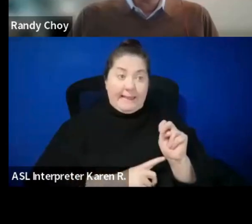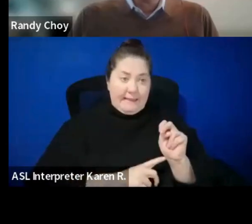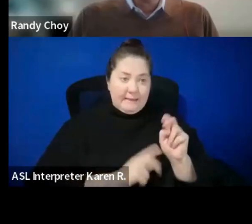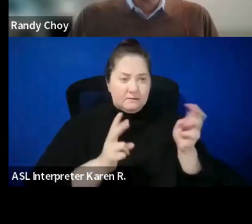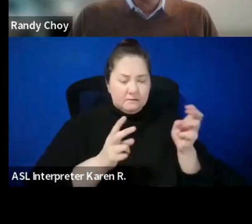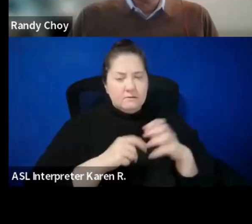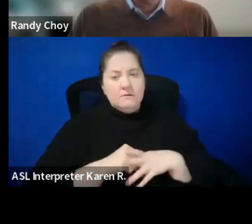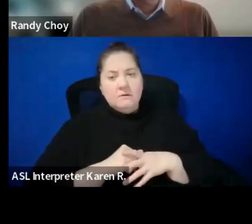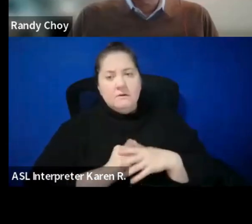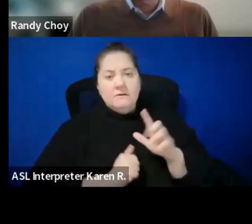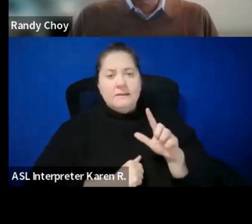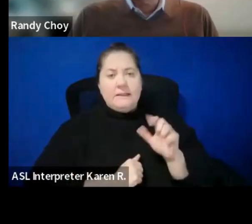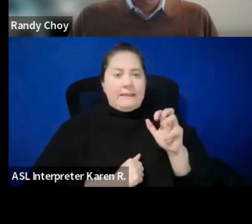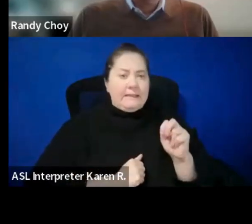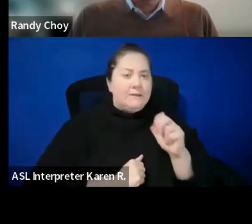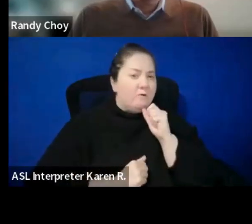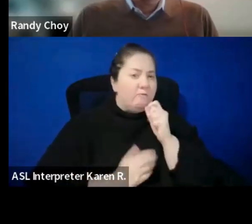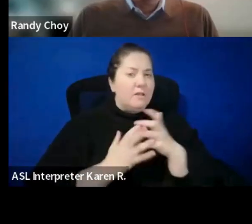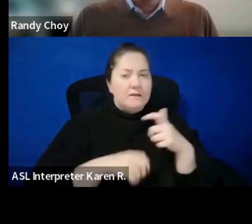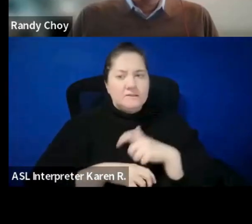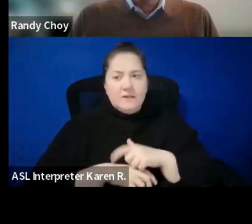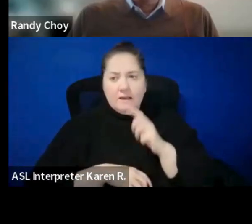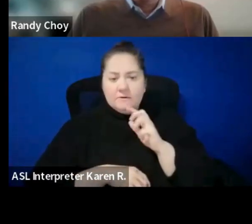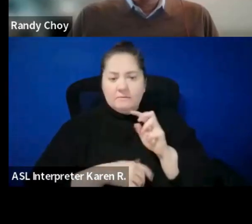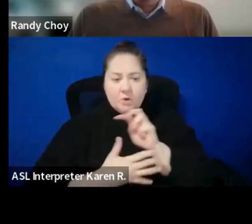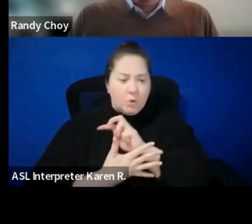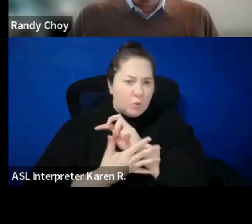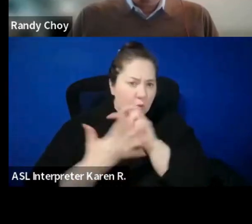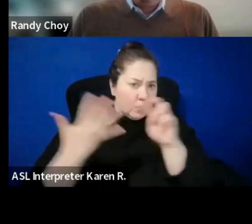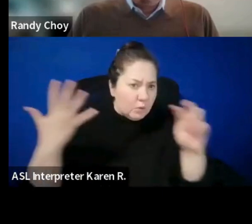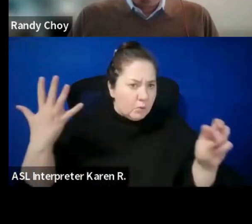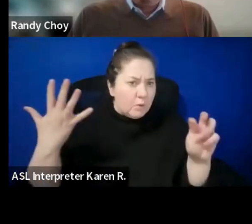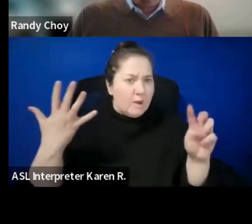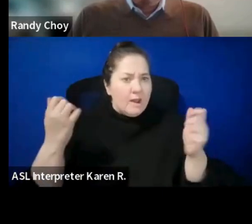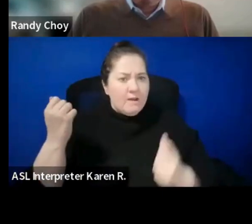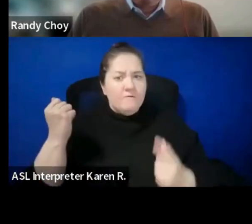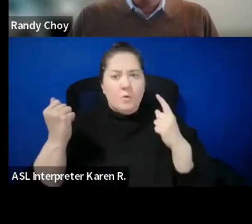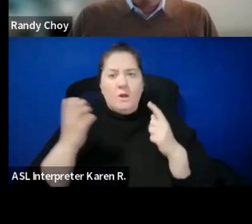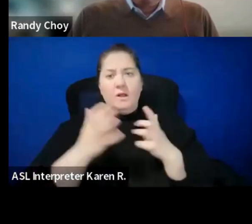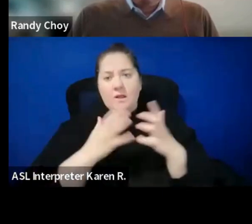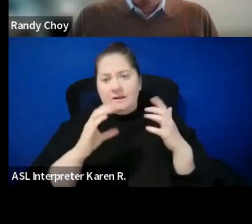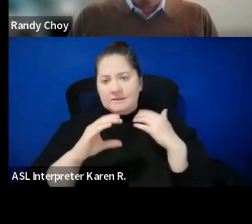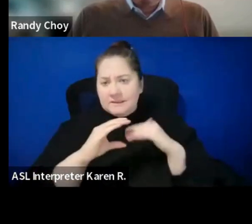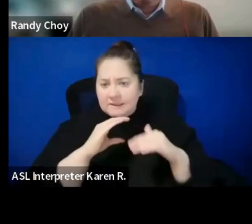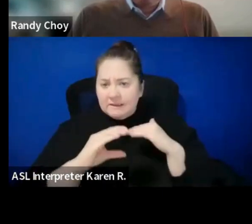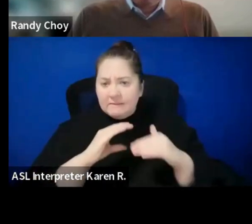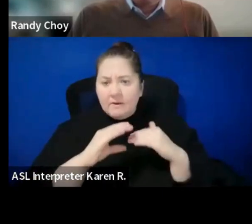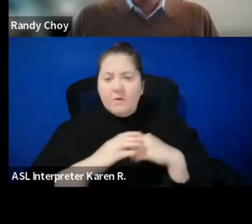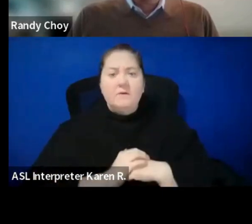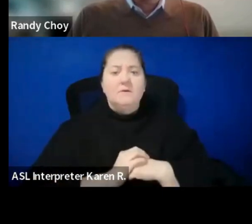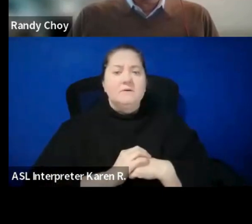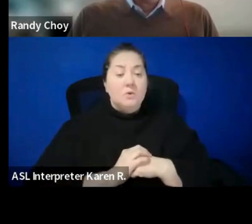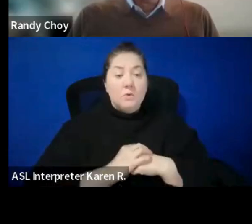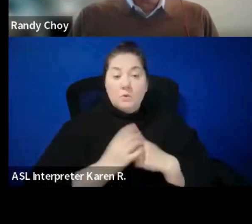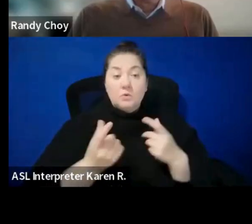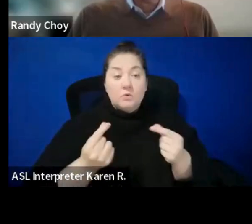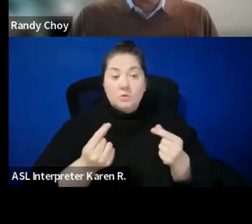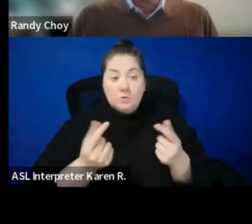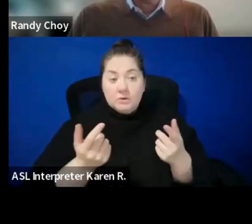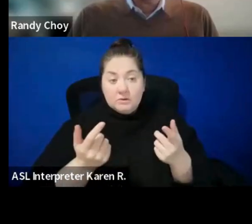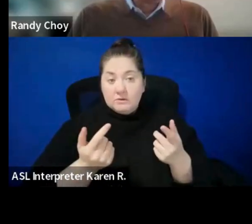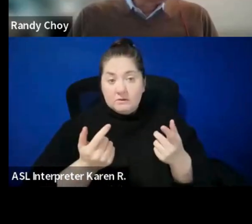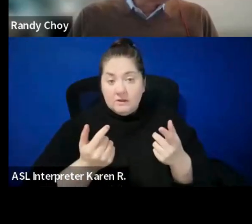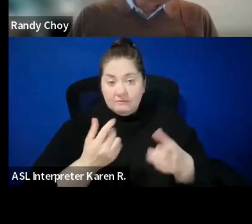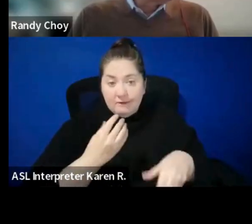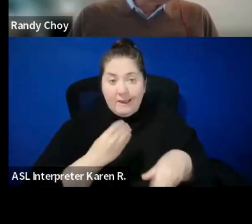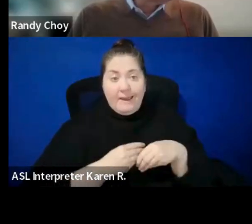lot of time to be looking at lots of emails they get, So they've Yeah. done the only thing they could really do, and